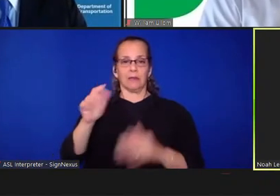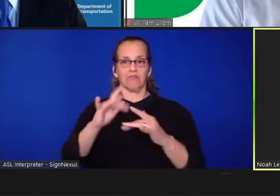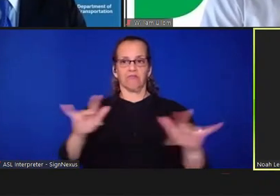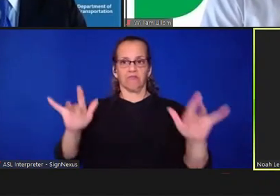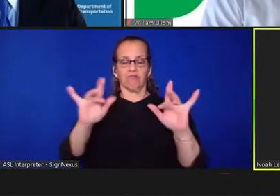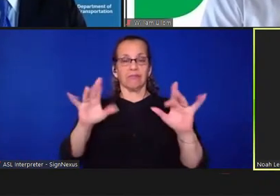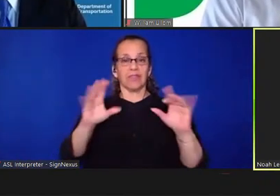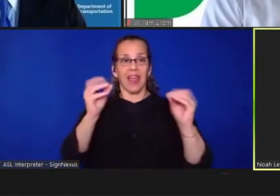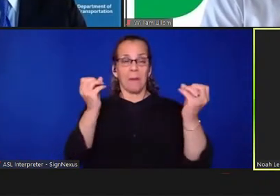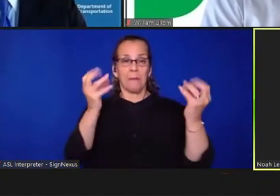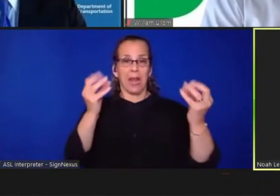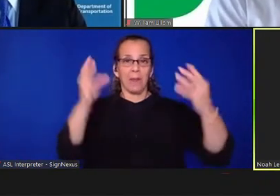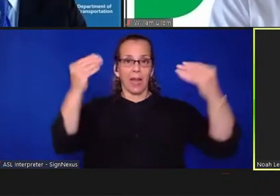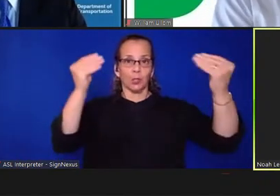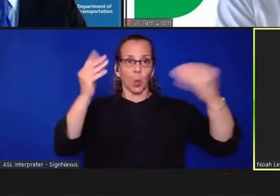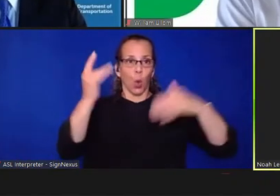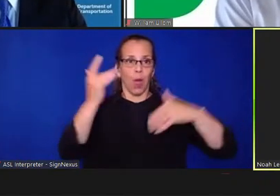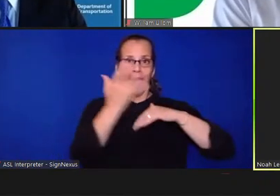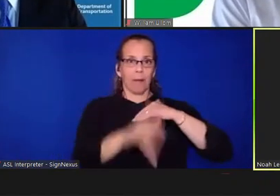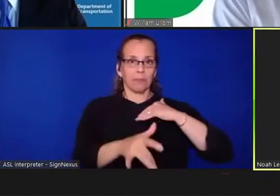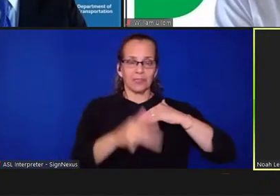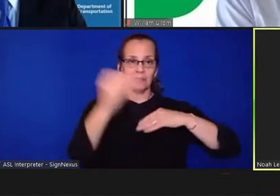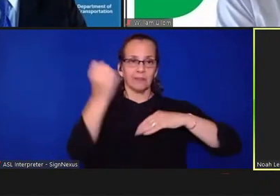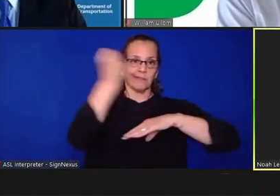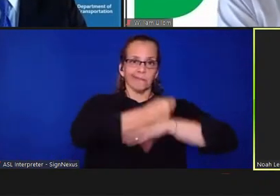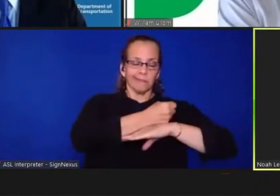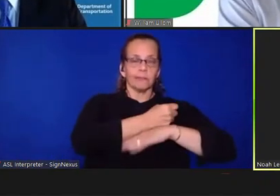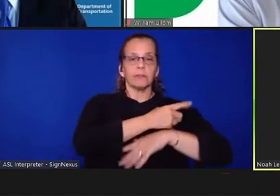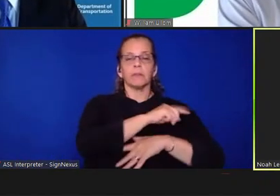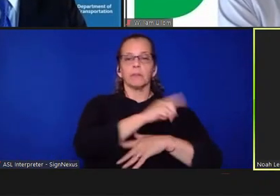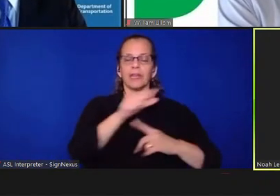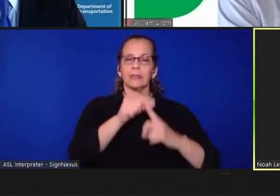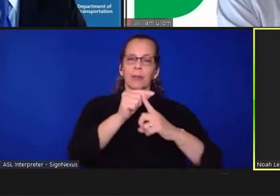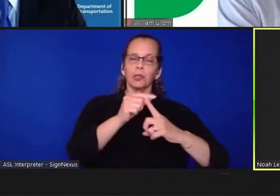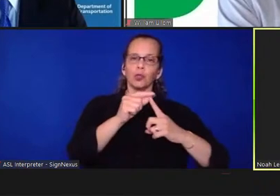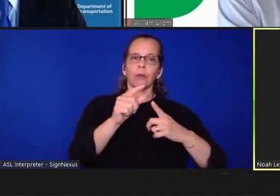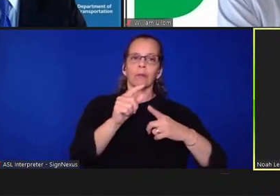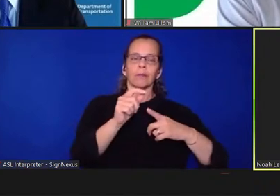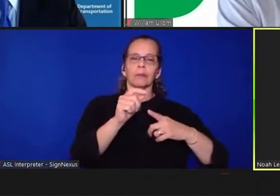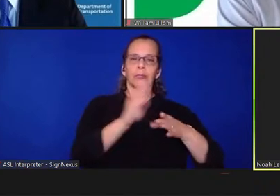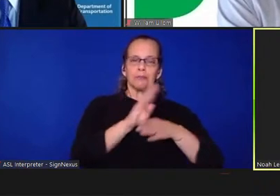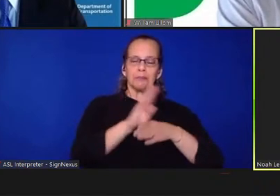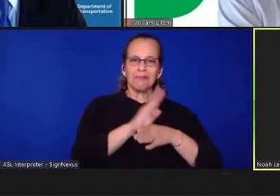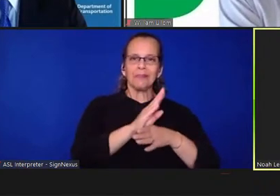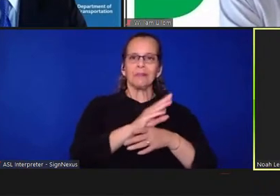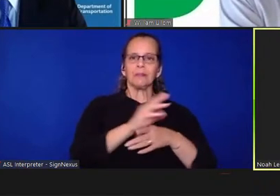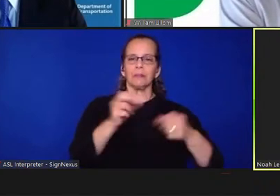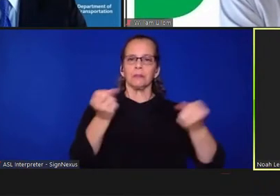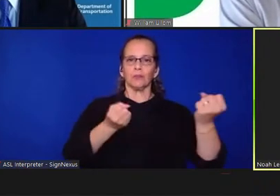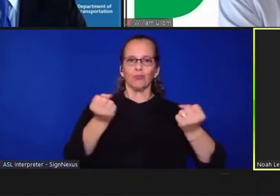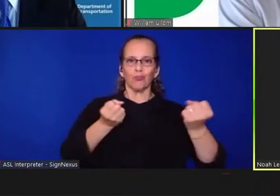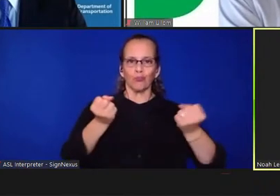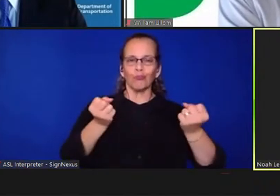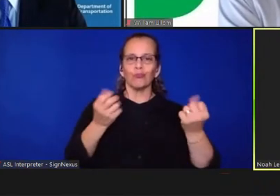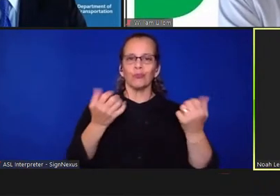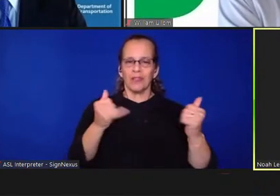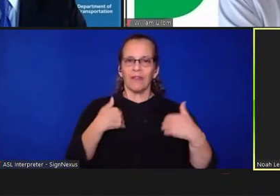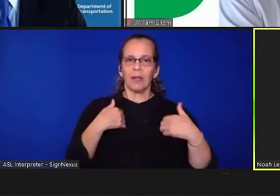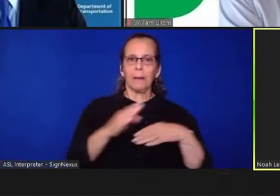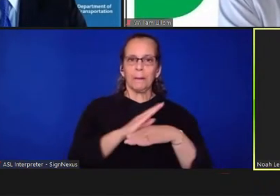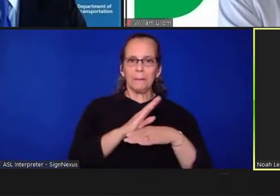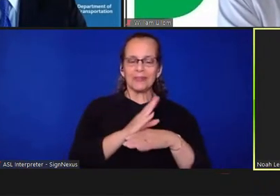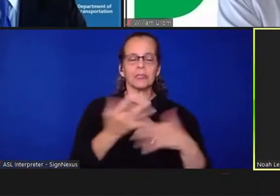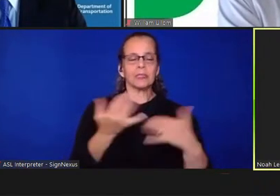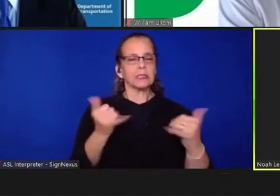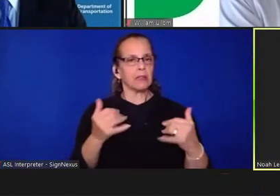adding congestion toll especially for commercial vehicles will increase the cost of the few businesses that are still trying to recover from the loss of